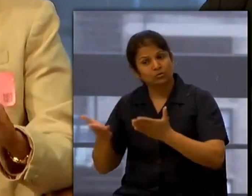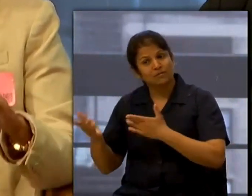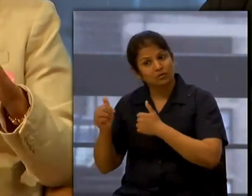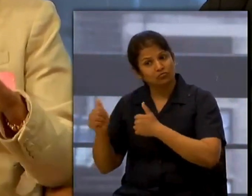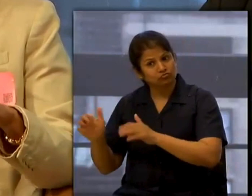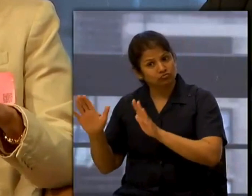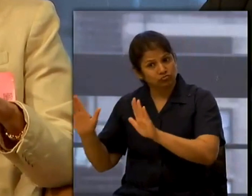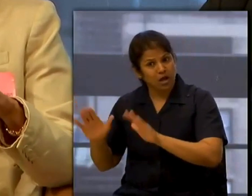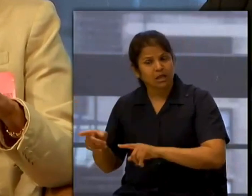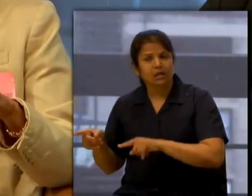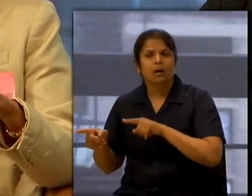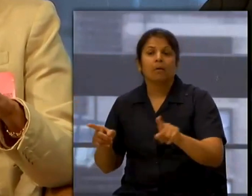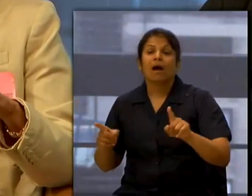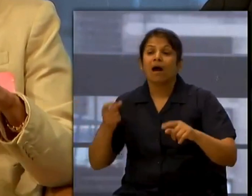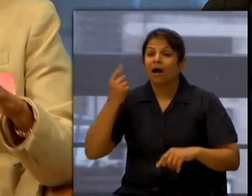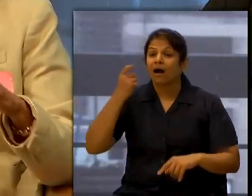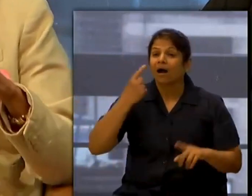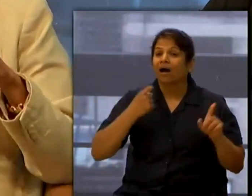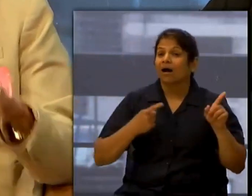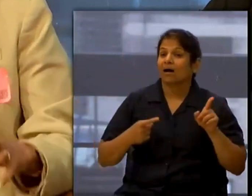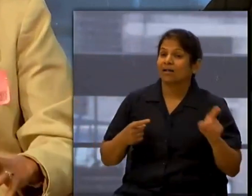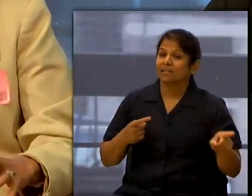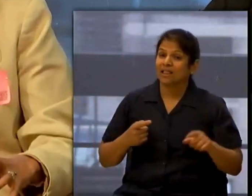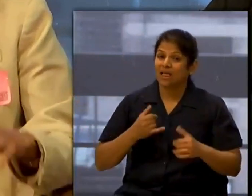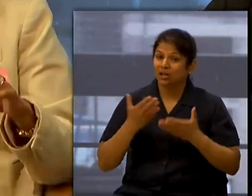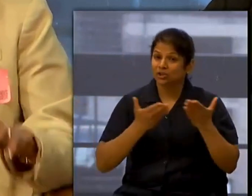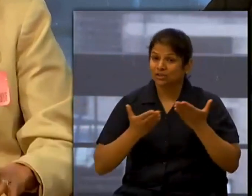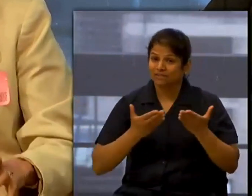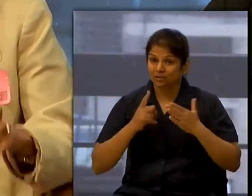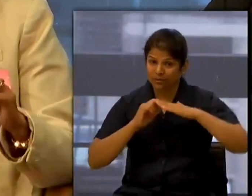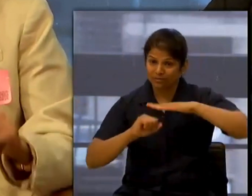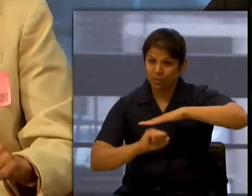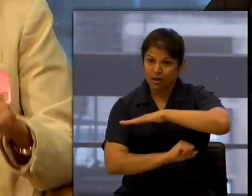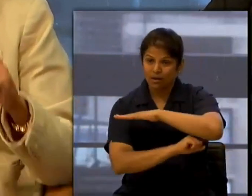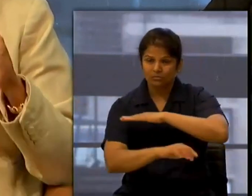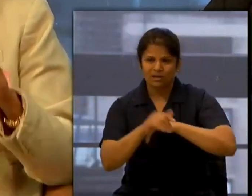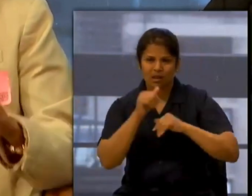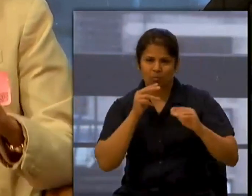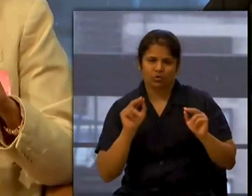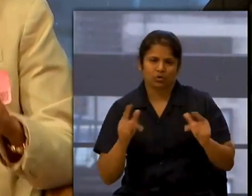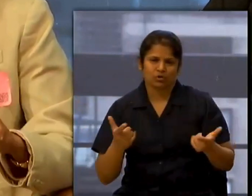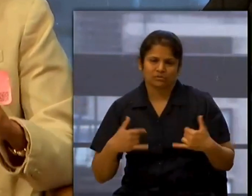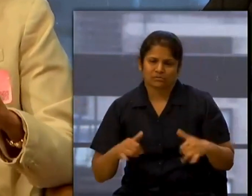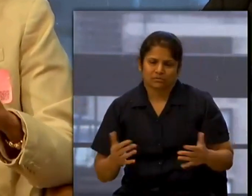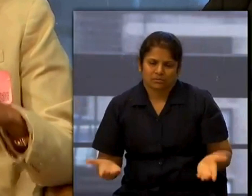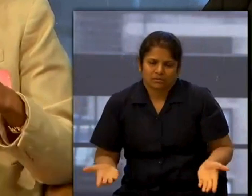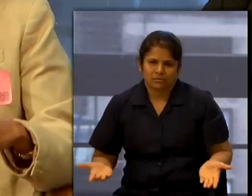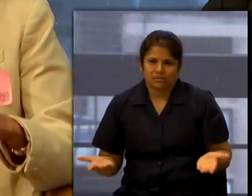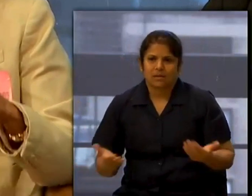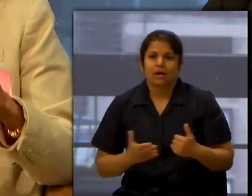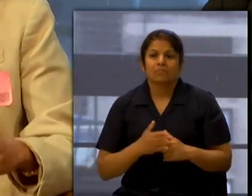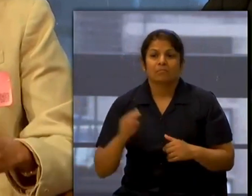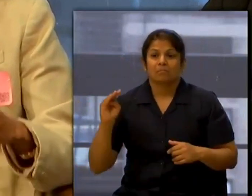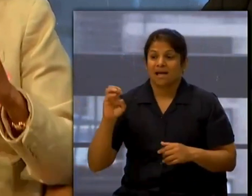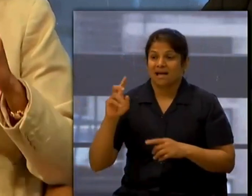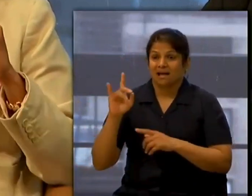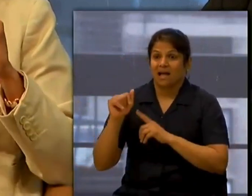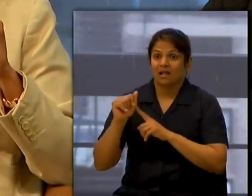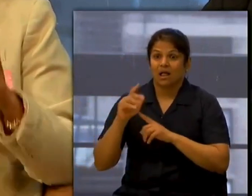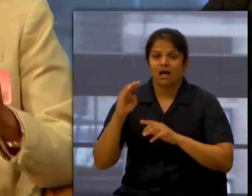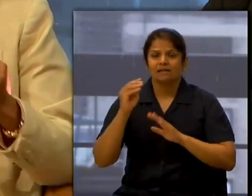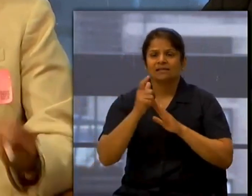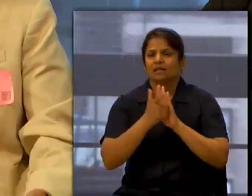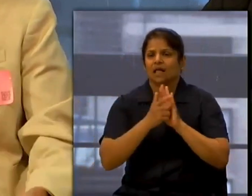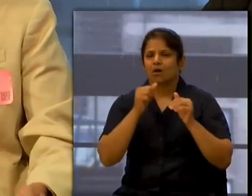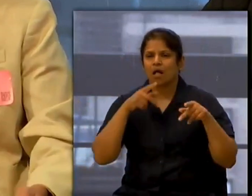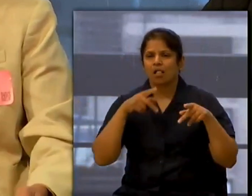on a very fractured foundation because, again, the Medicaid statute does not provide for mandatory access